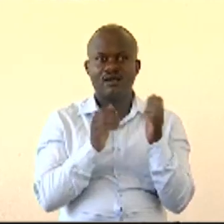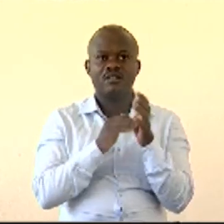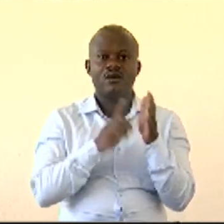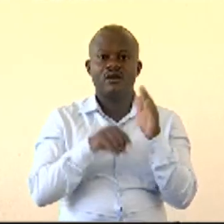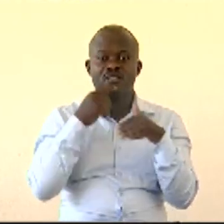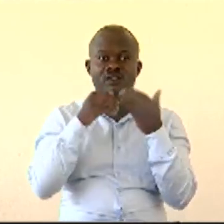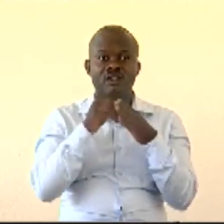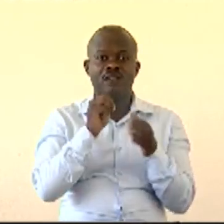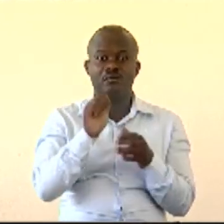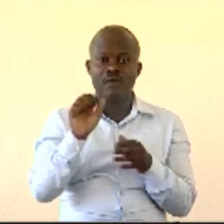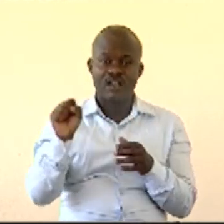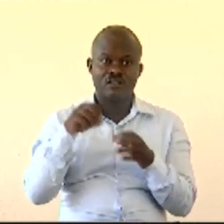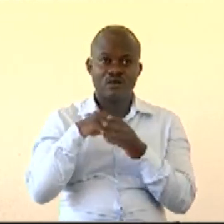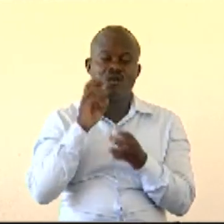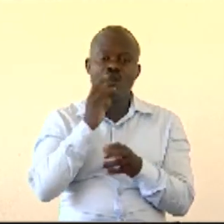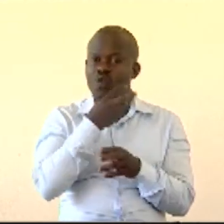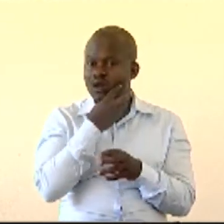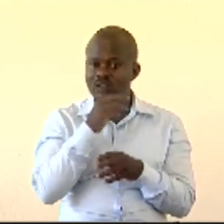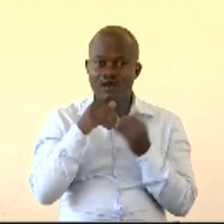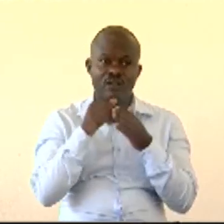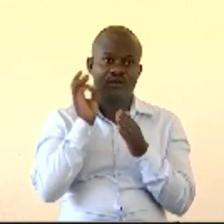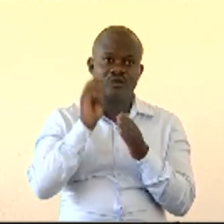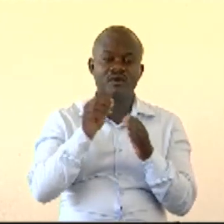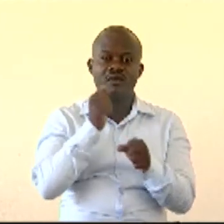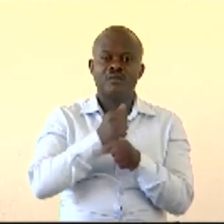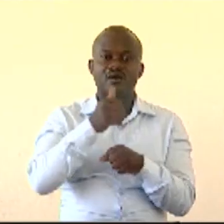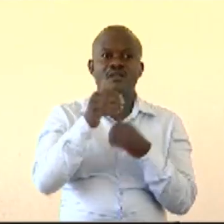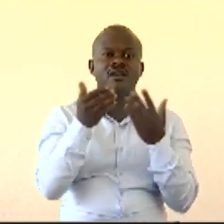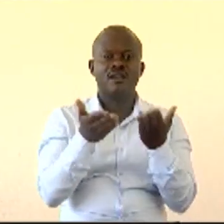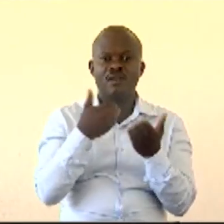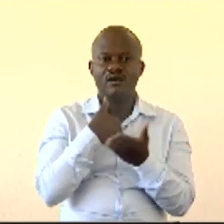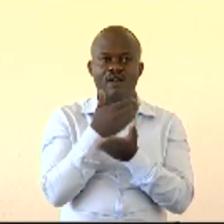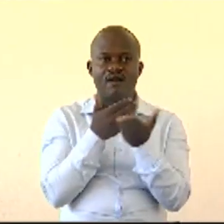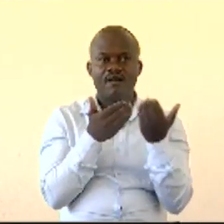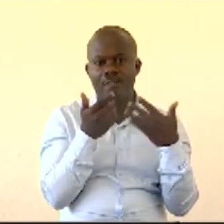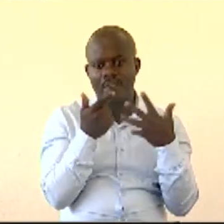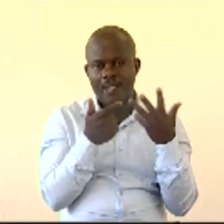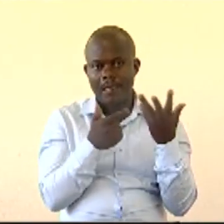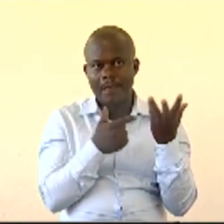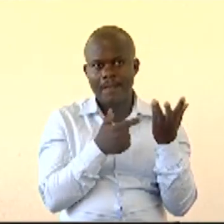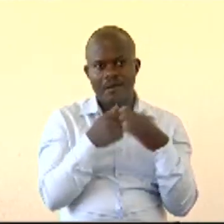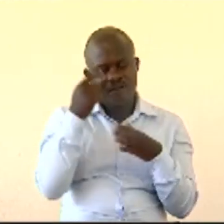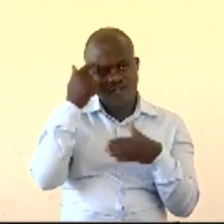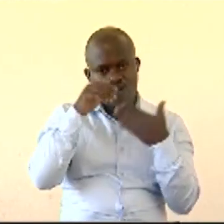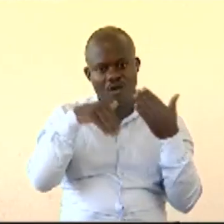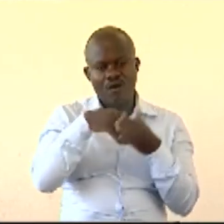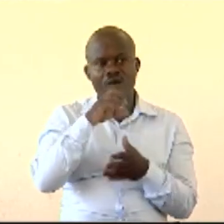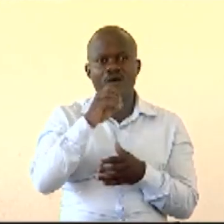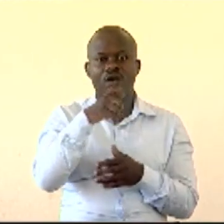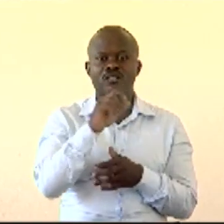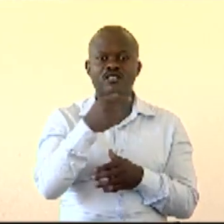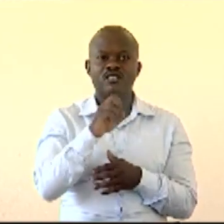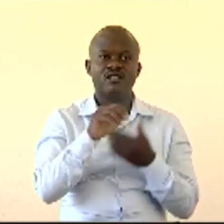the mass of water do we produce? Here we have produced, for oxygen, it